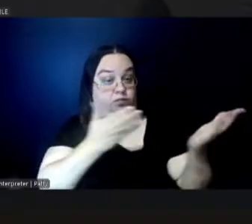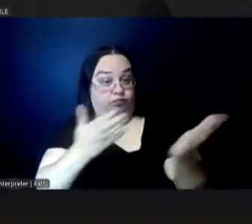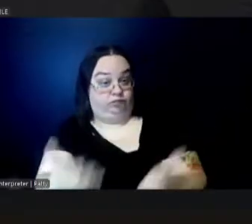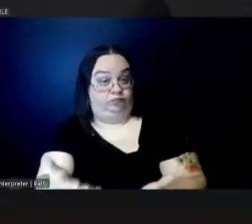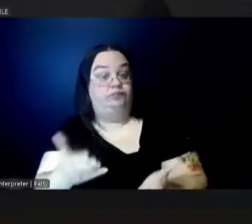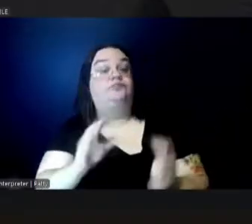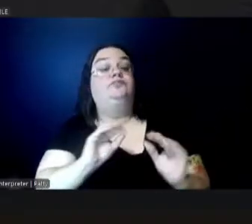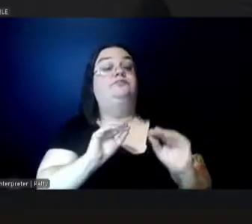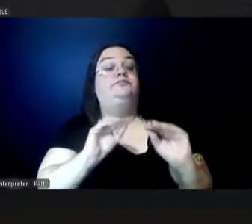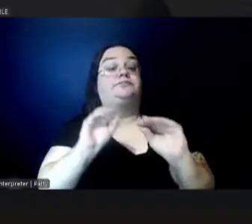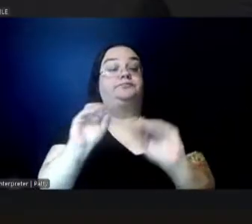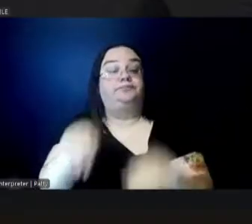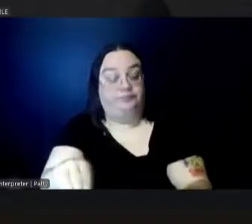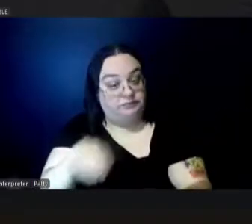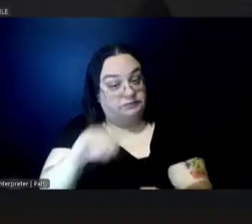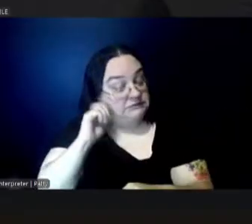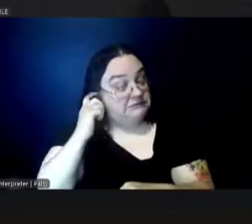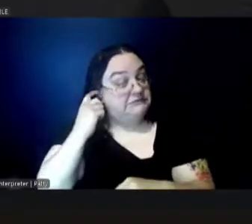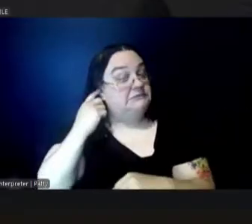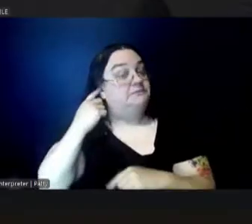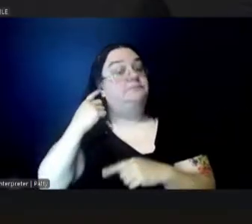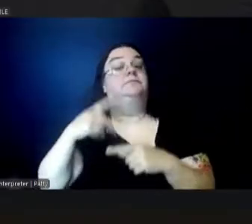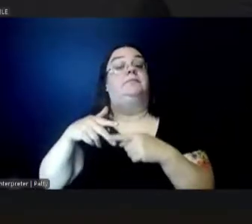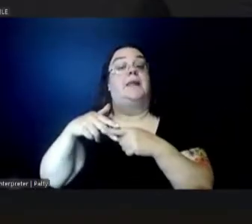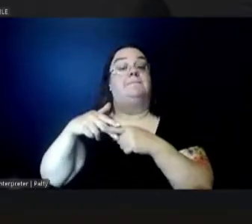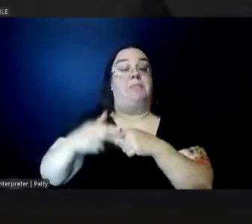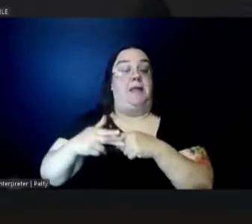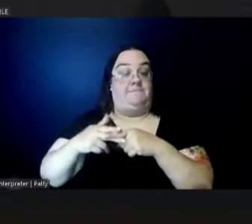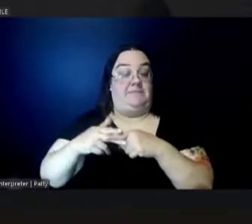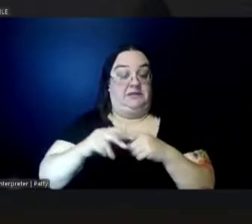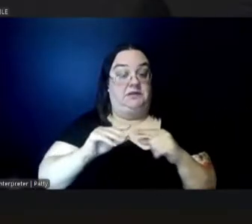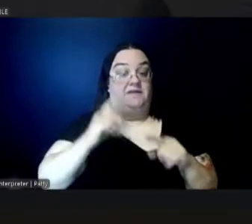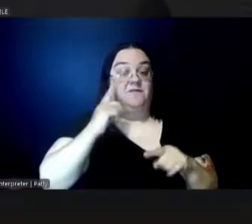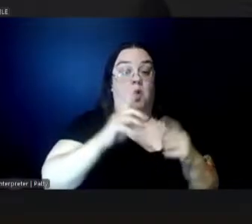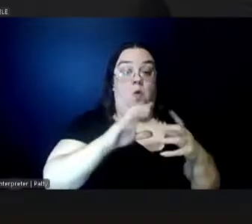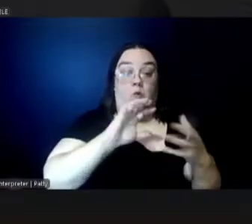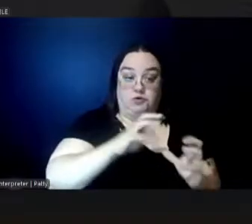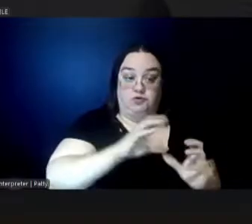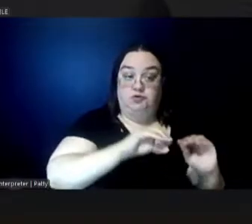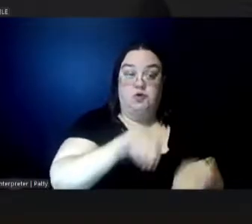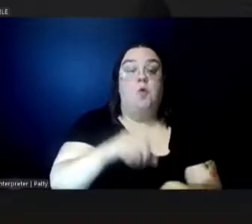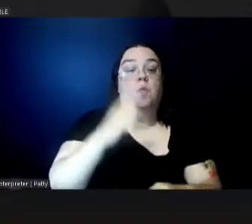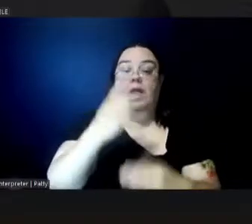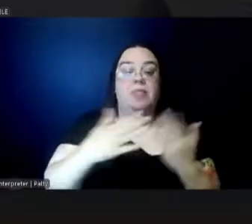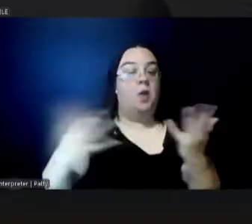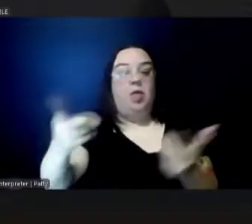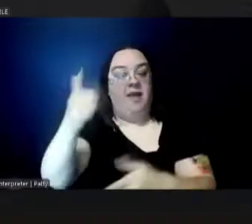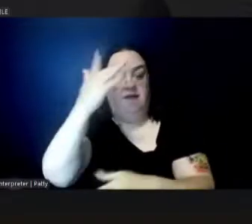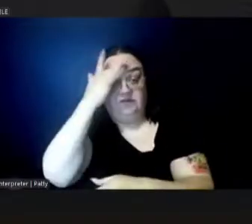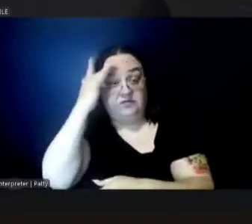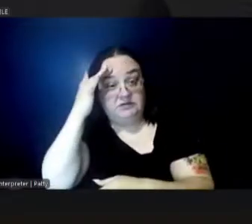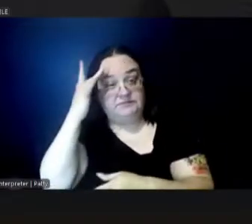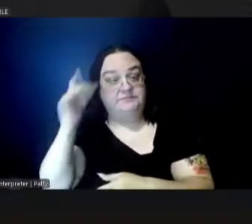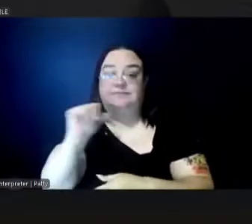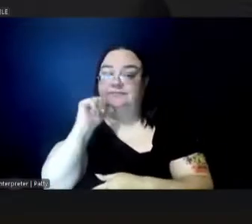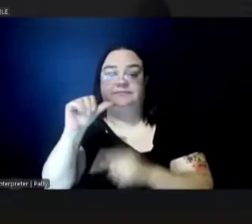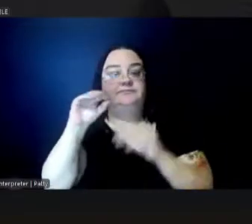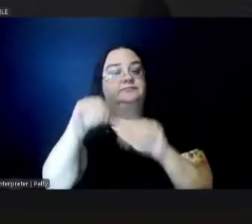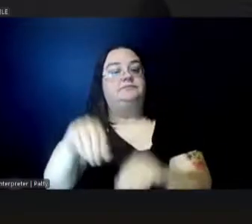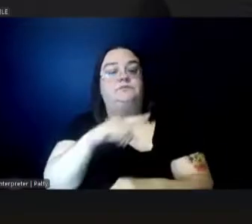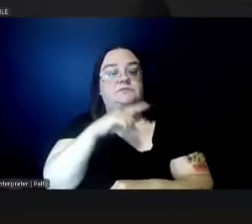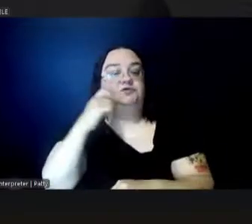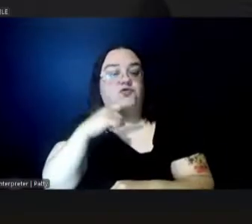installed. The plumbing to the washer was installed. The one thing they forgot to do was put the dryer vent